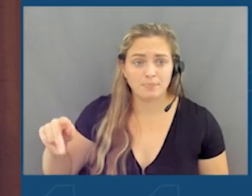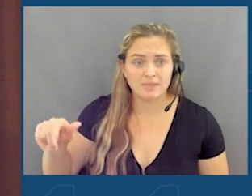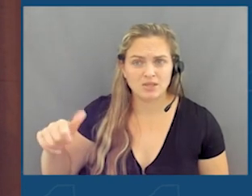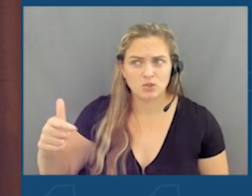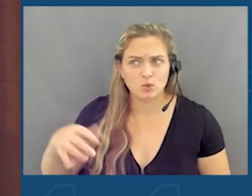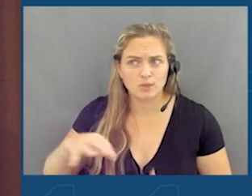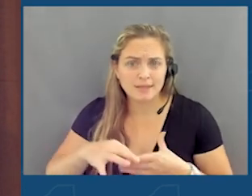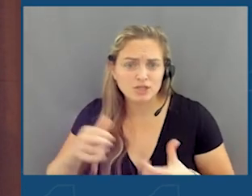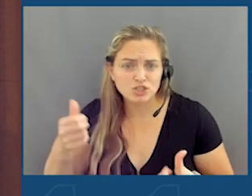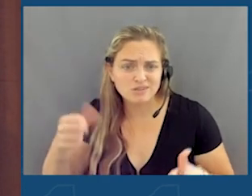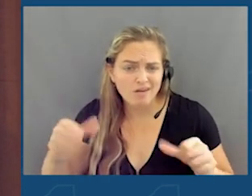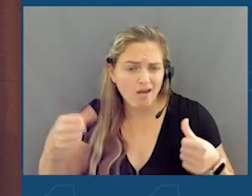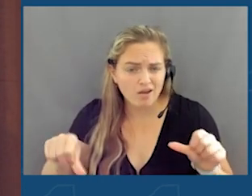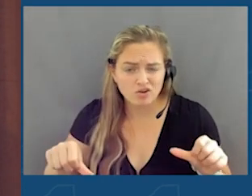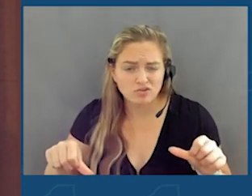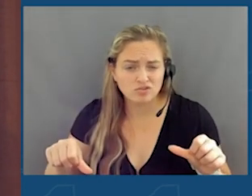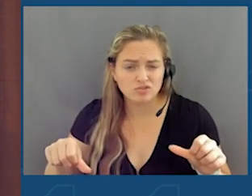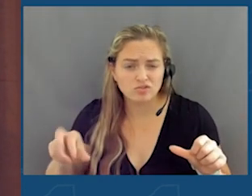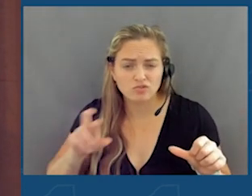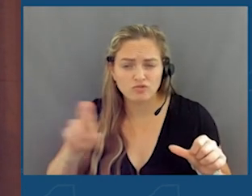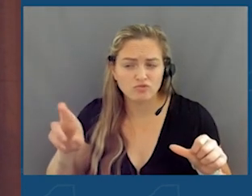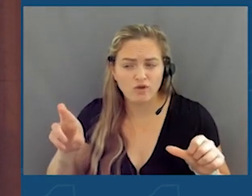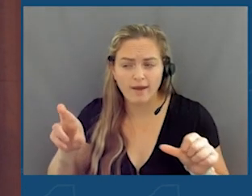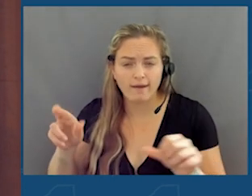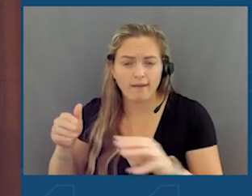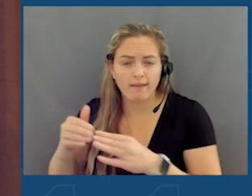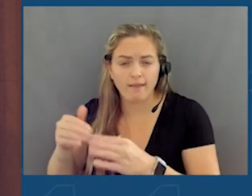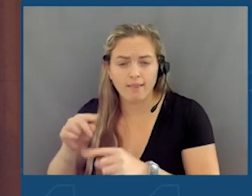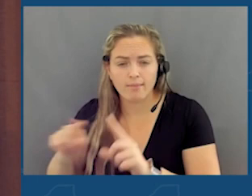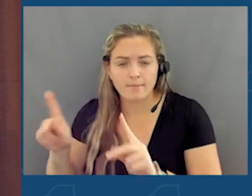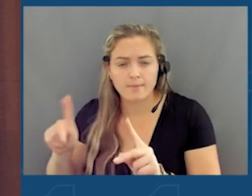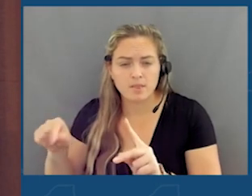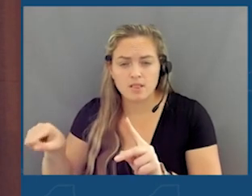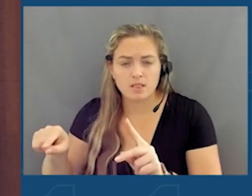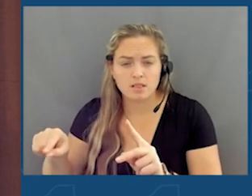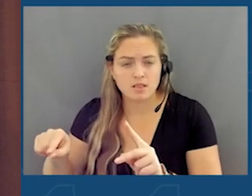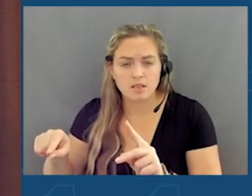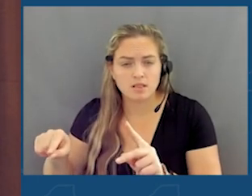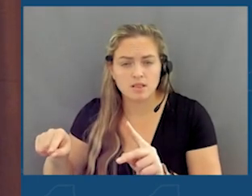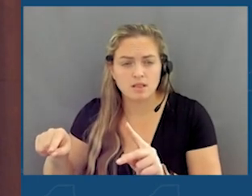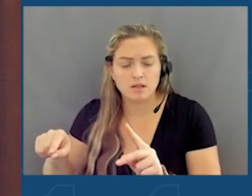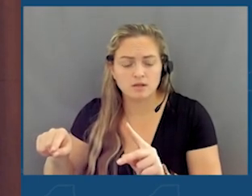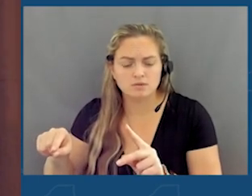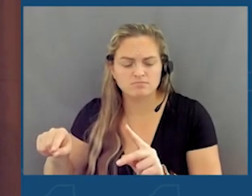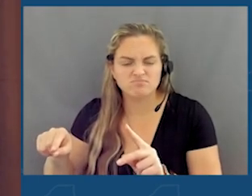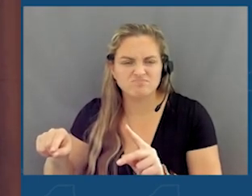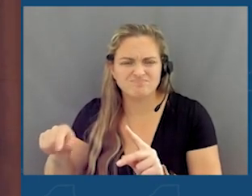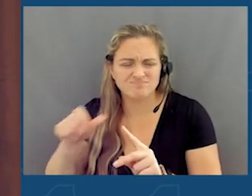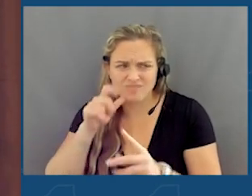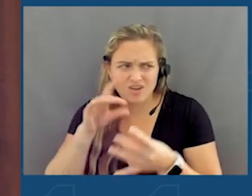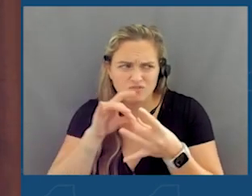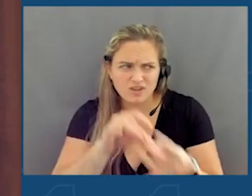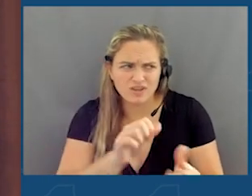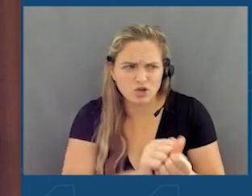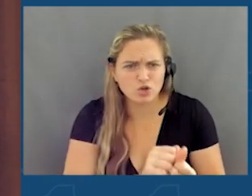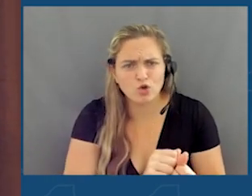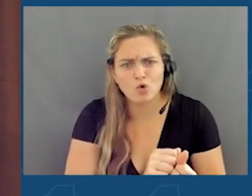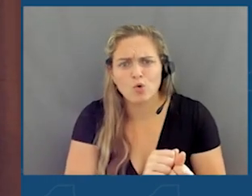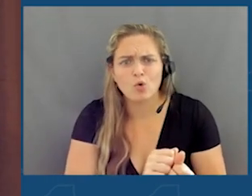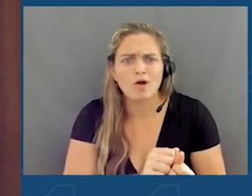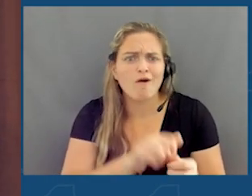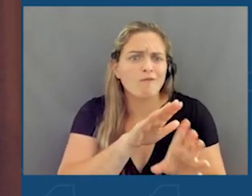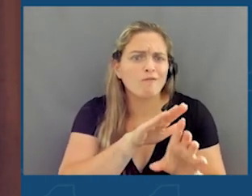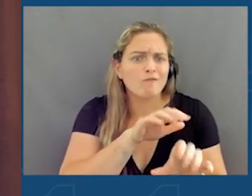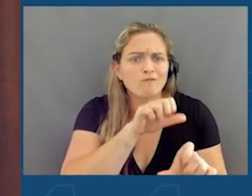and the right-wing media allies, it has nothing to do, all these things have nothing to do with widespread fraud or